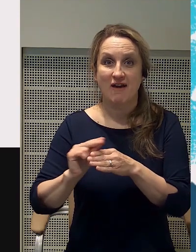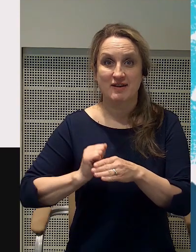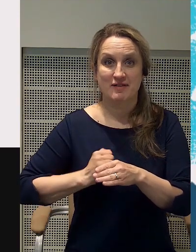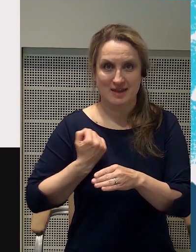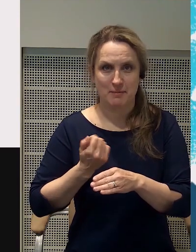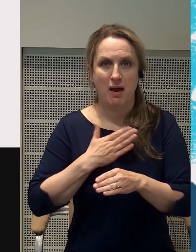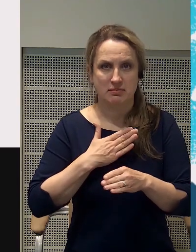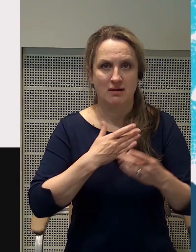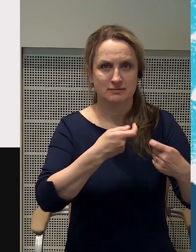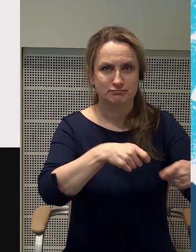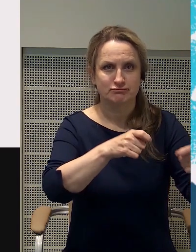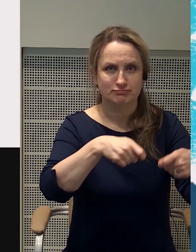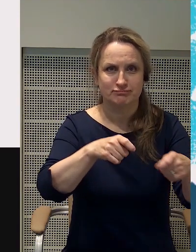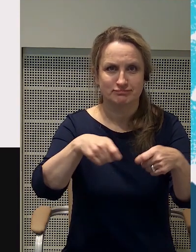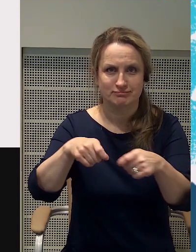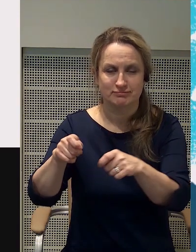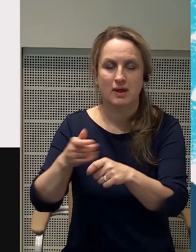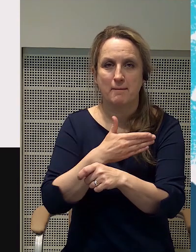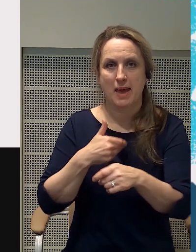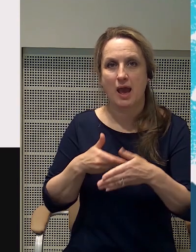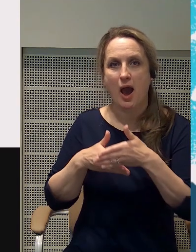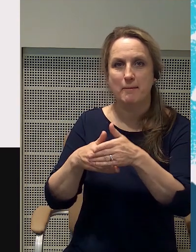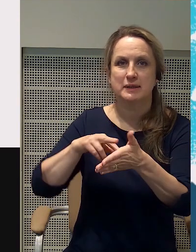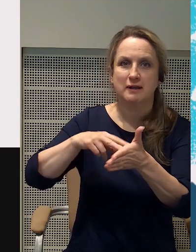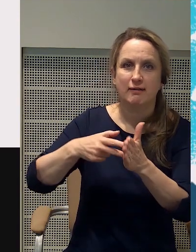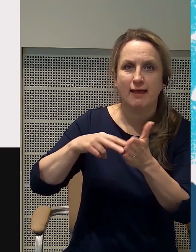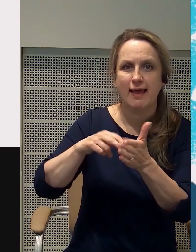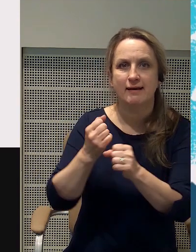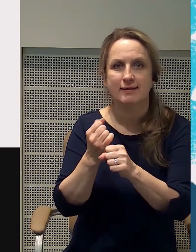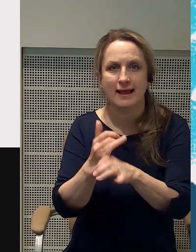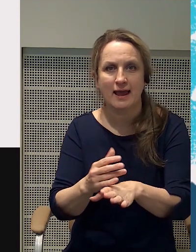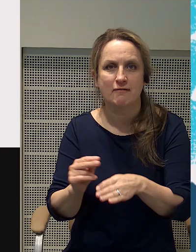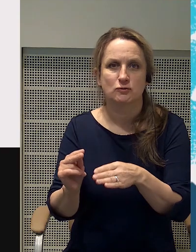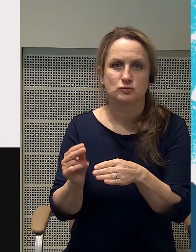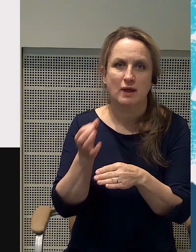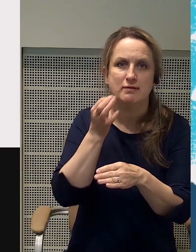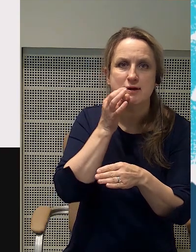that could allow our client to know better the market access